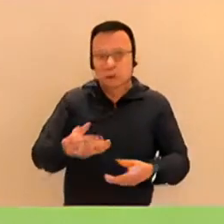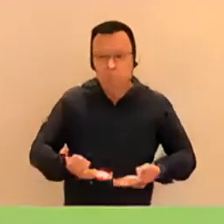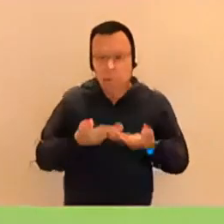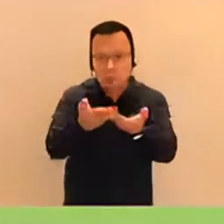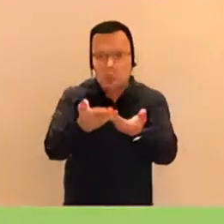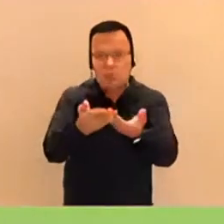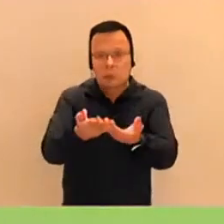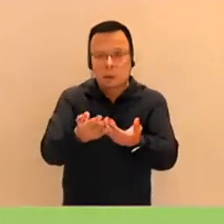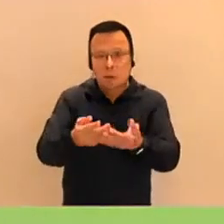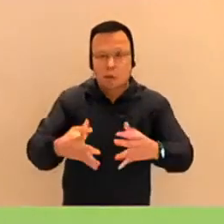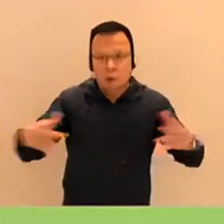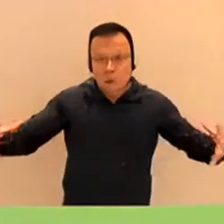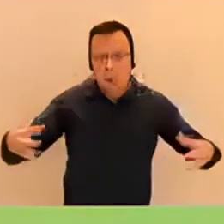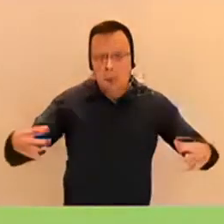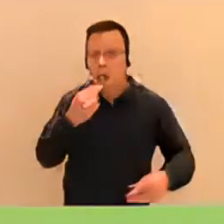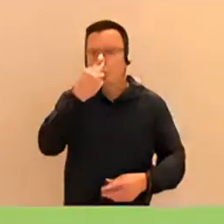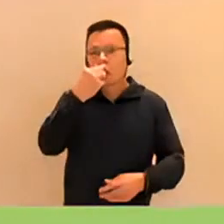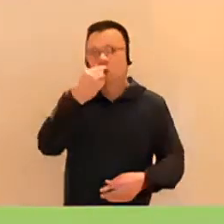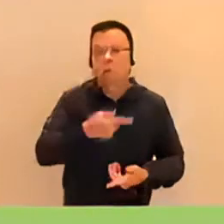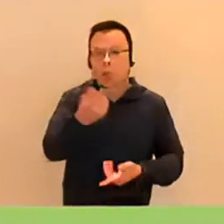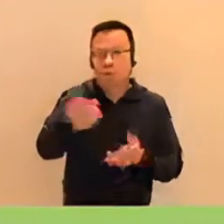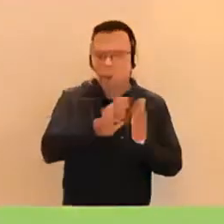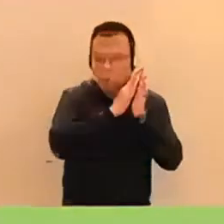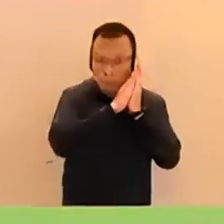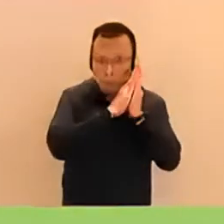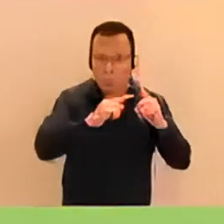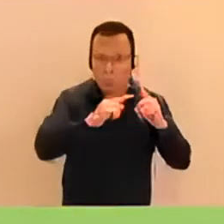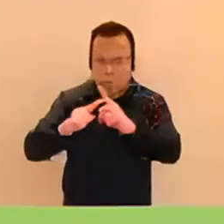communities will be created.